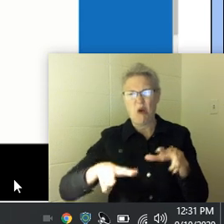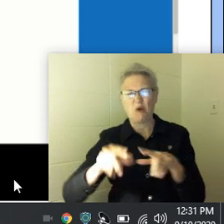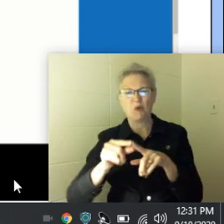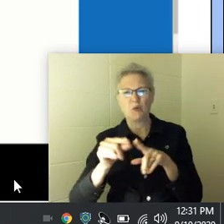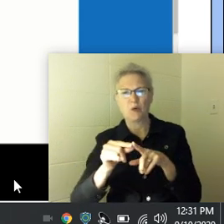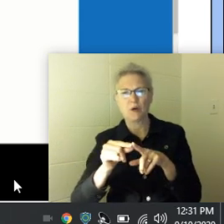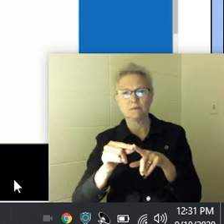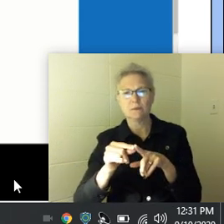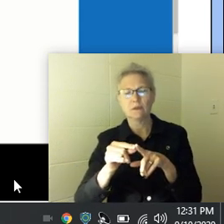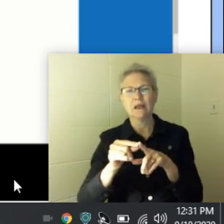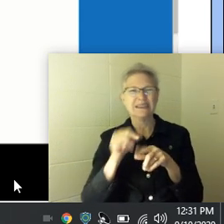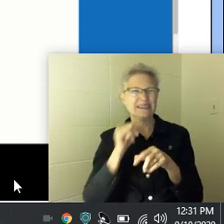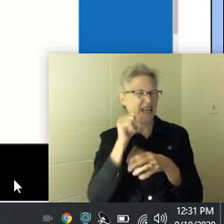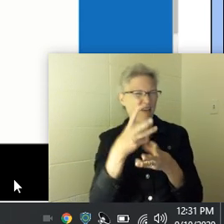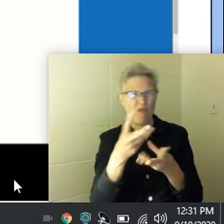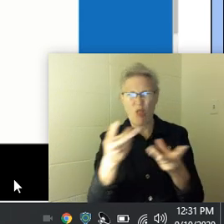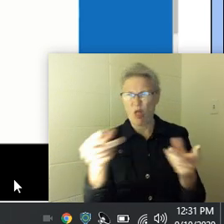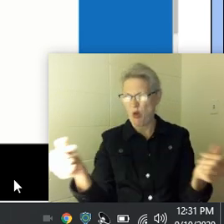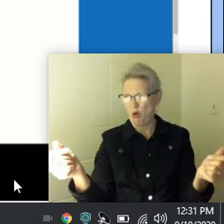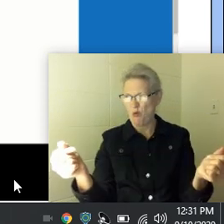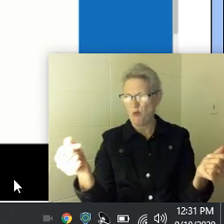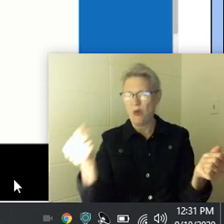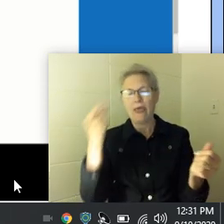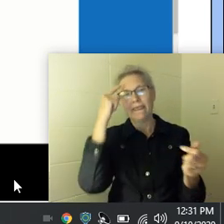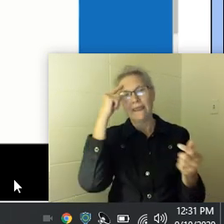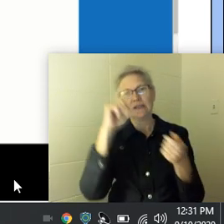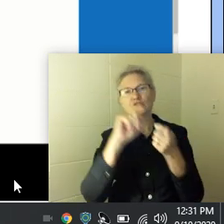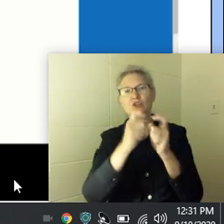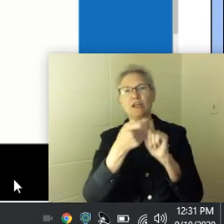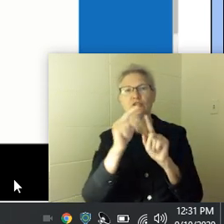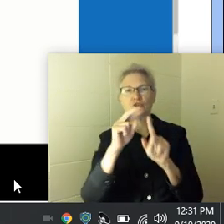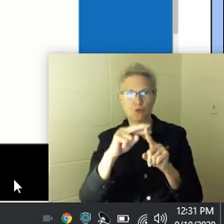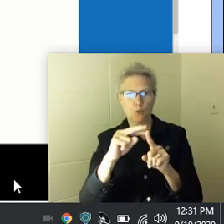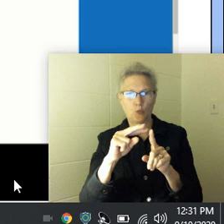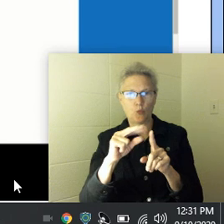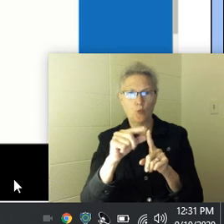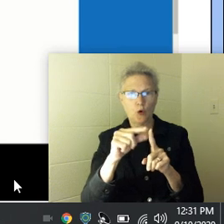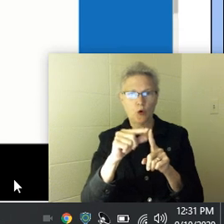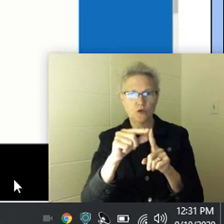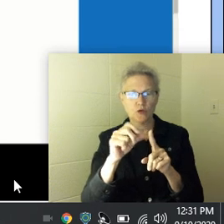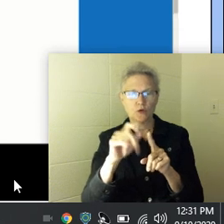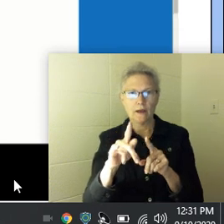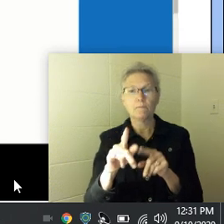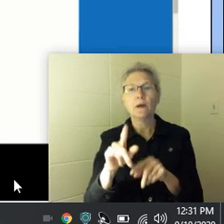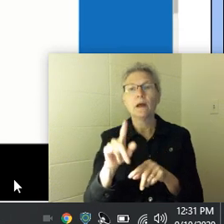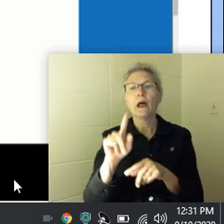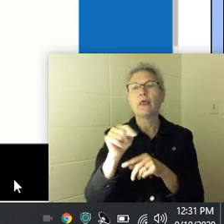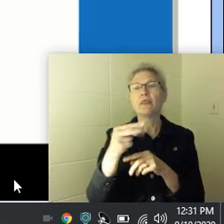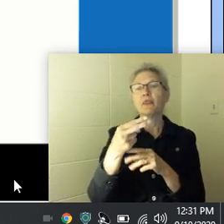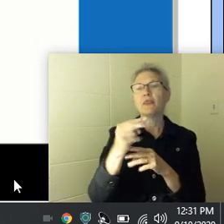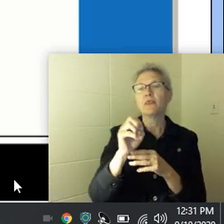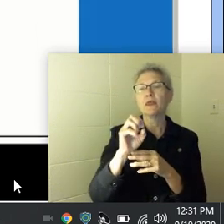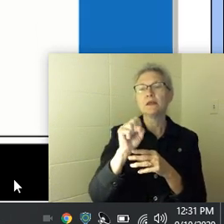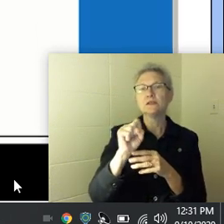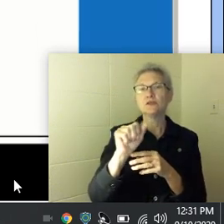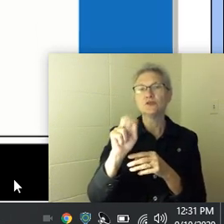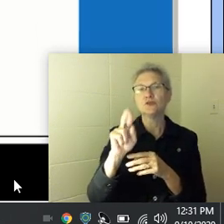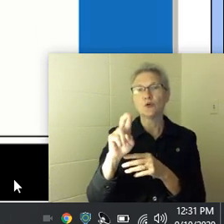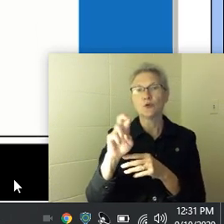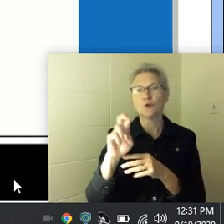that you can use. So the thesaurus just has many different ways that you can figure